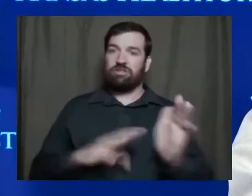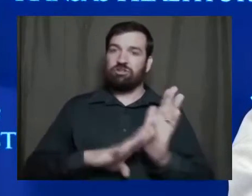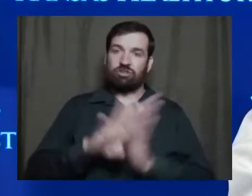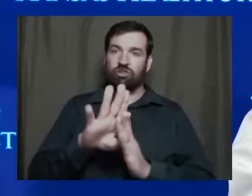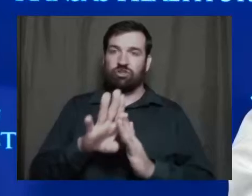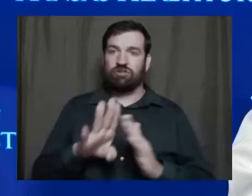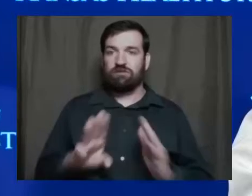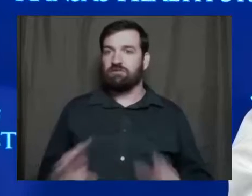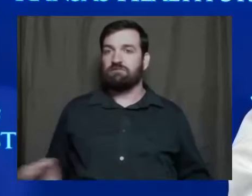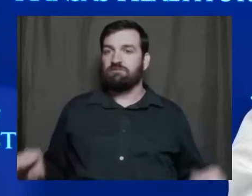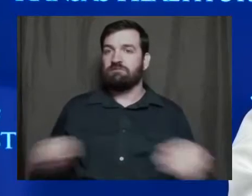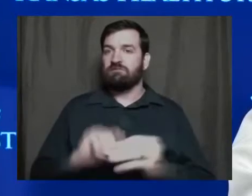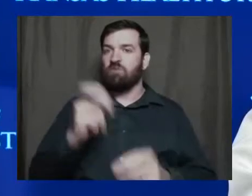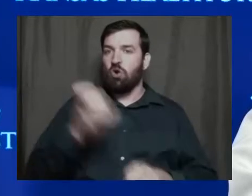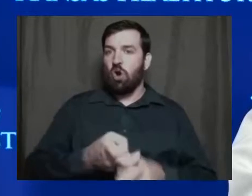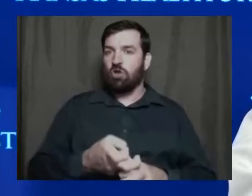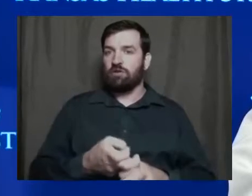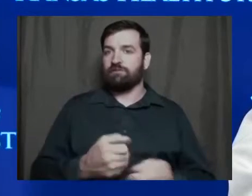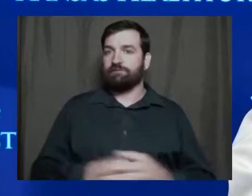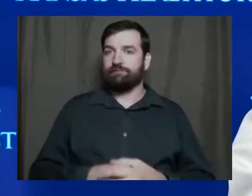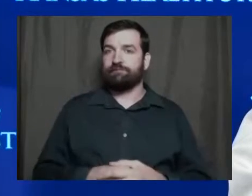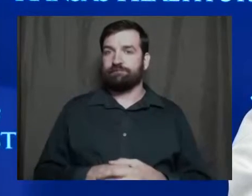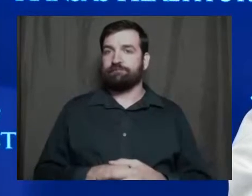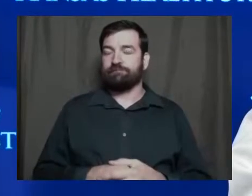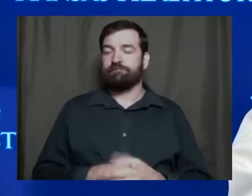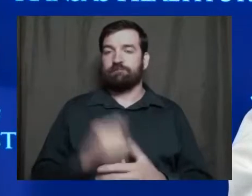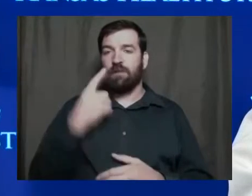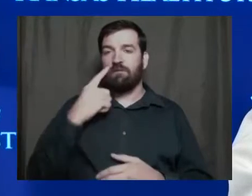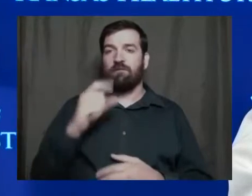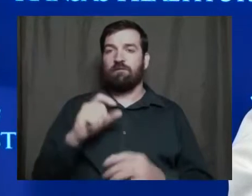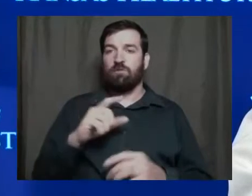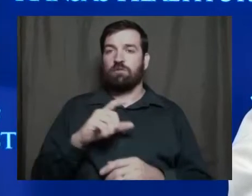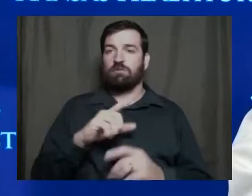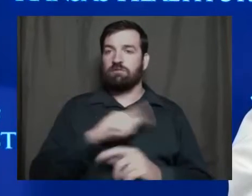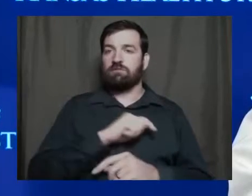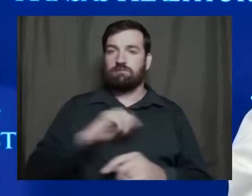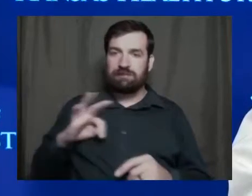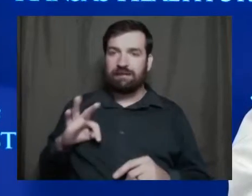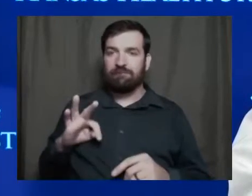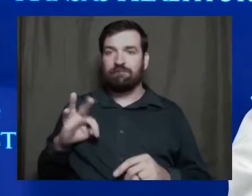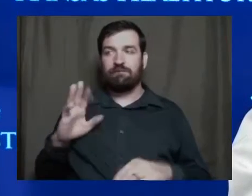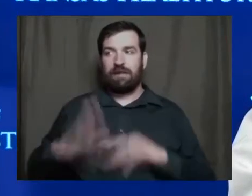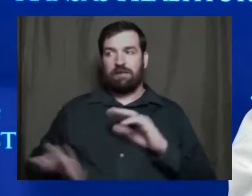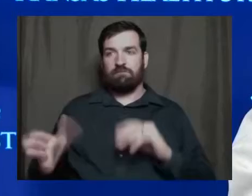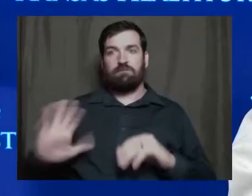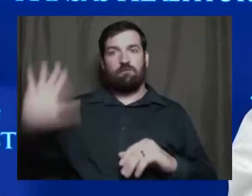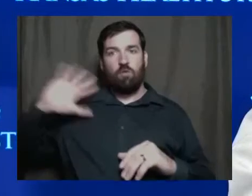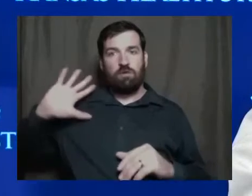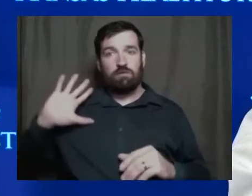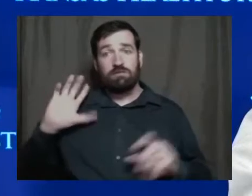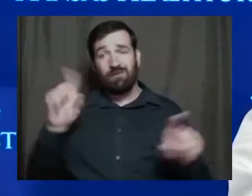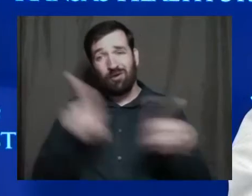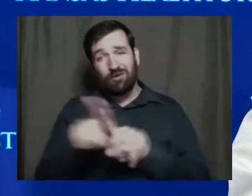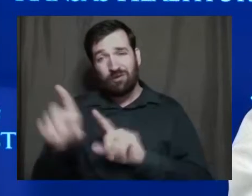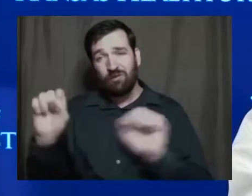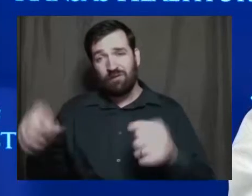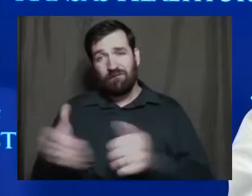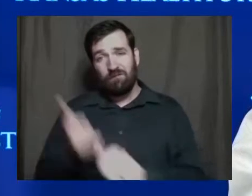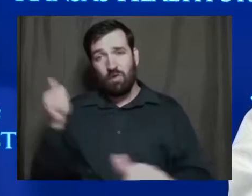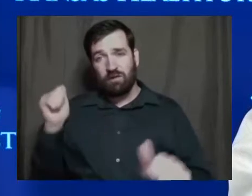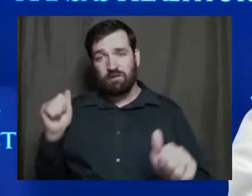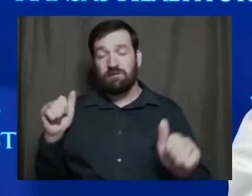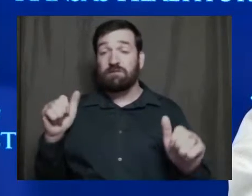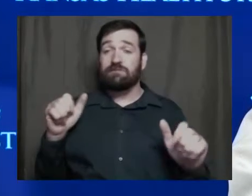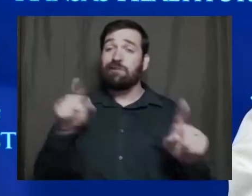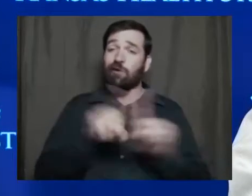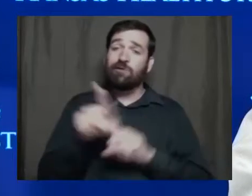I think, in many ways on our teams than the last one, because it is also avoidable, and I think there's a little frustration out